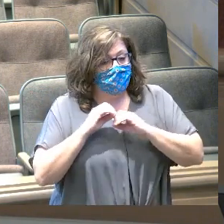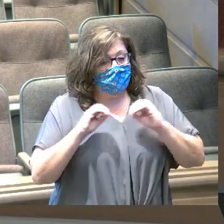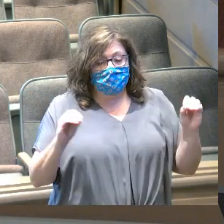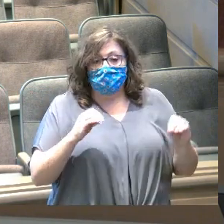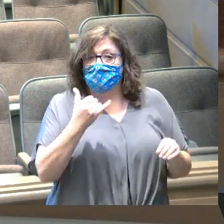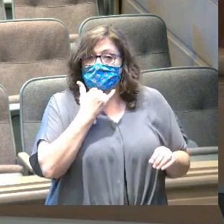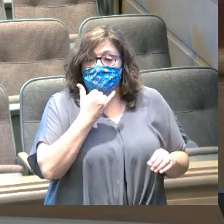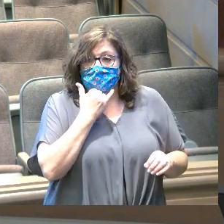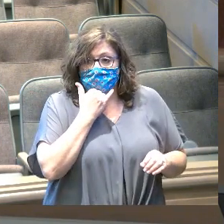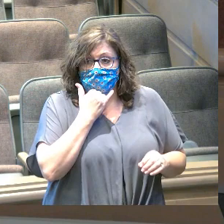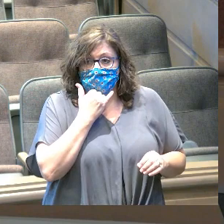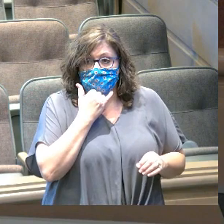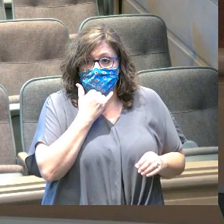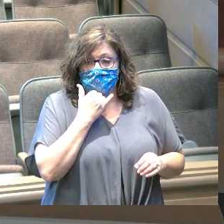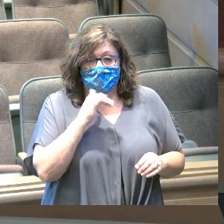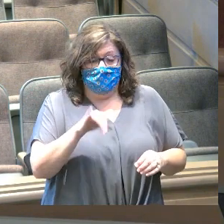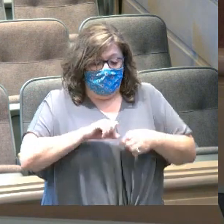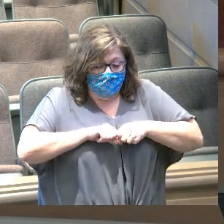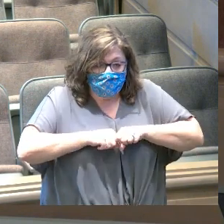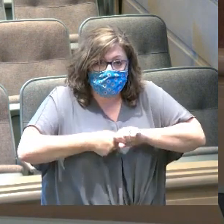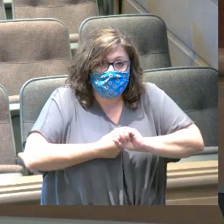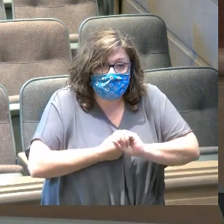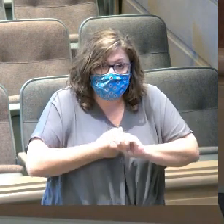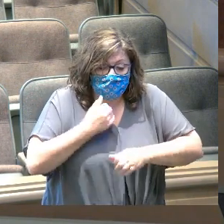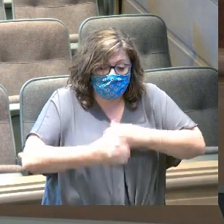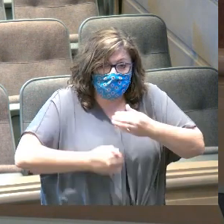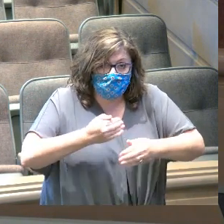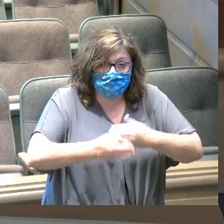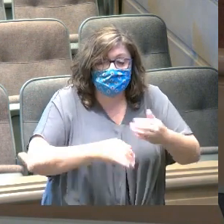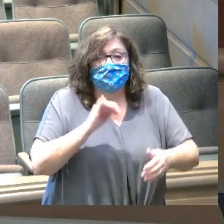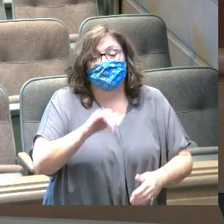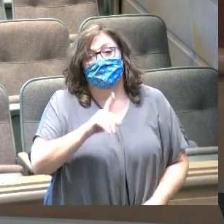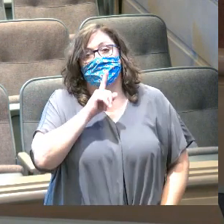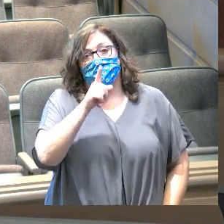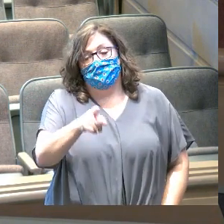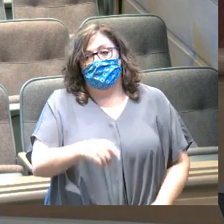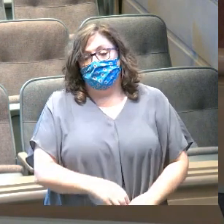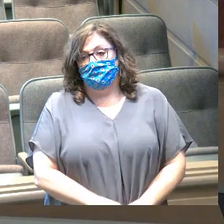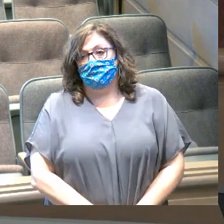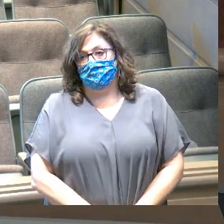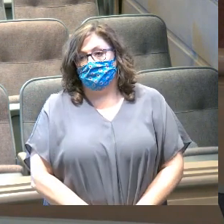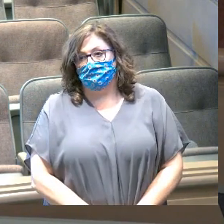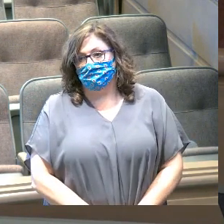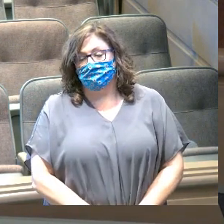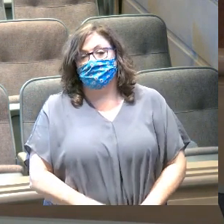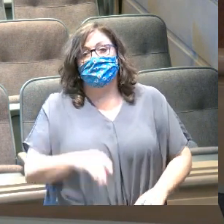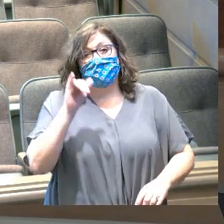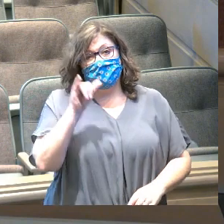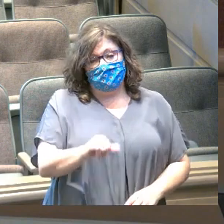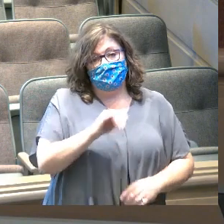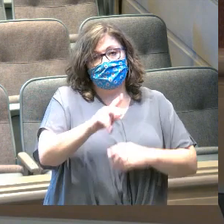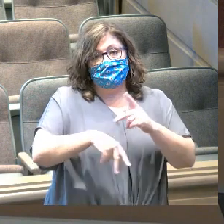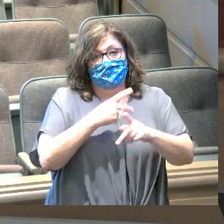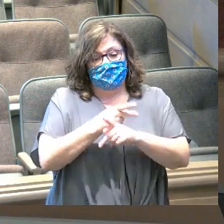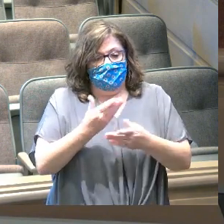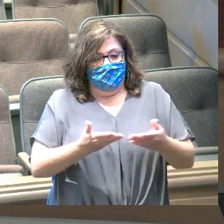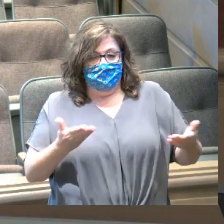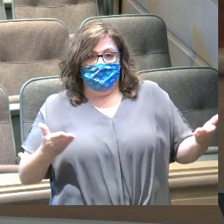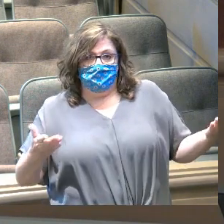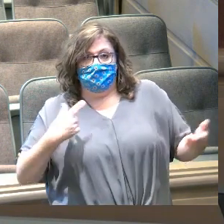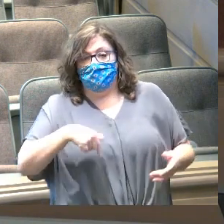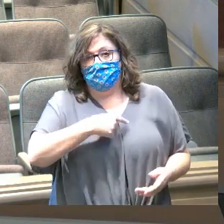anything wrong. And the grieving process is very real. But these are the types of things that have to